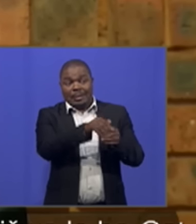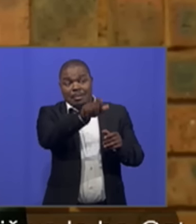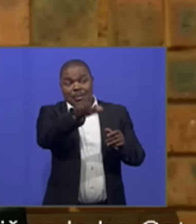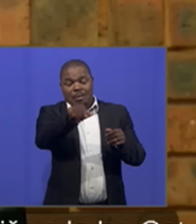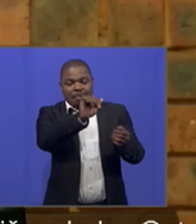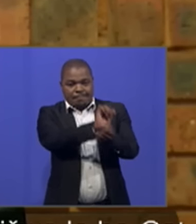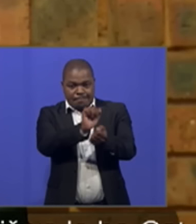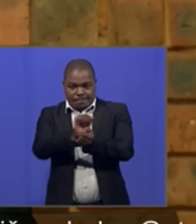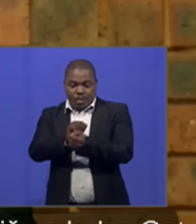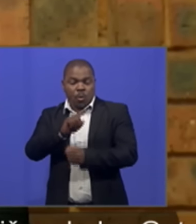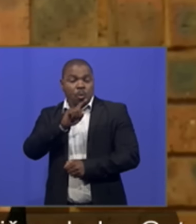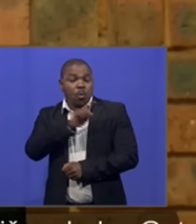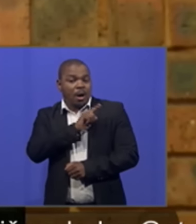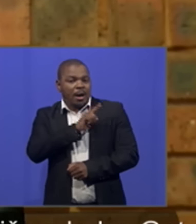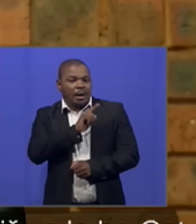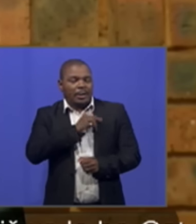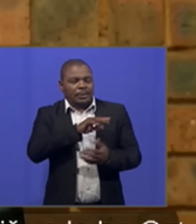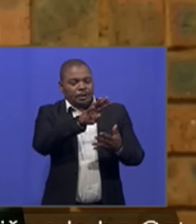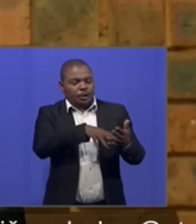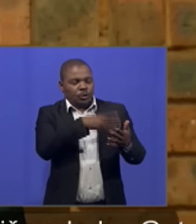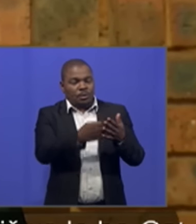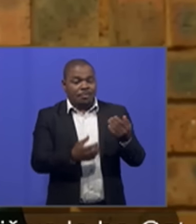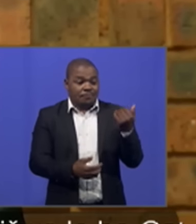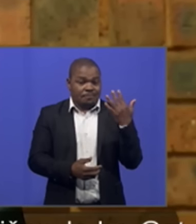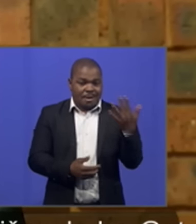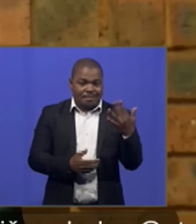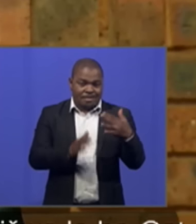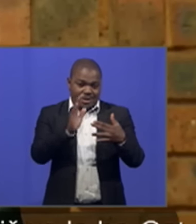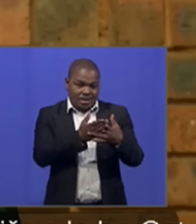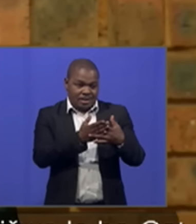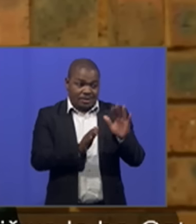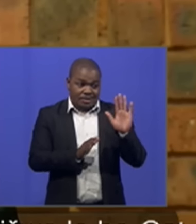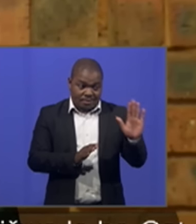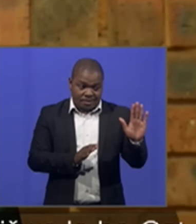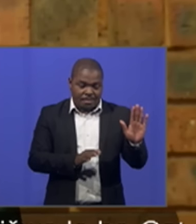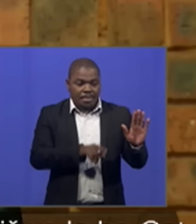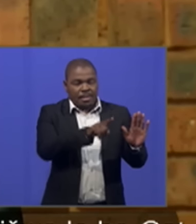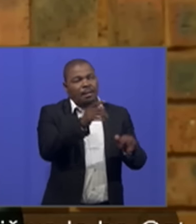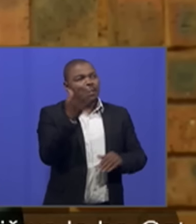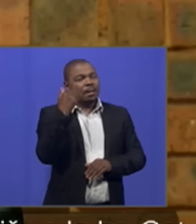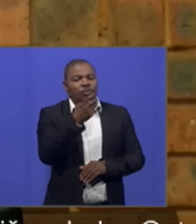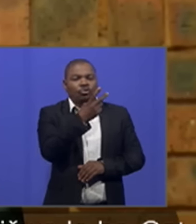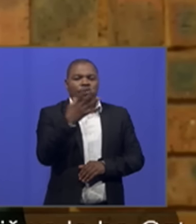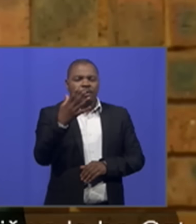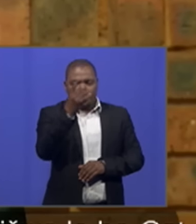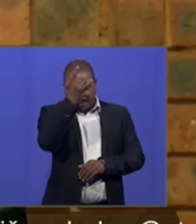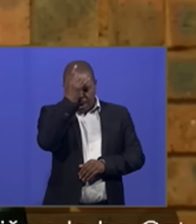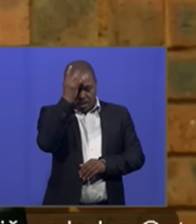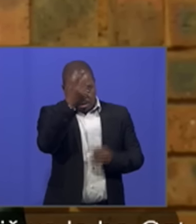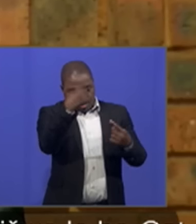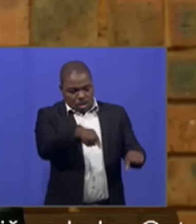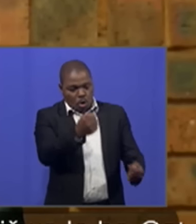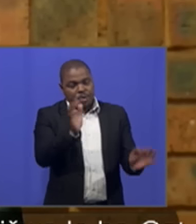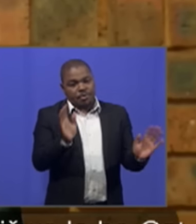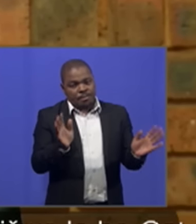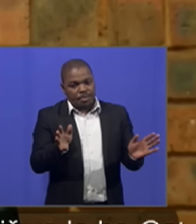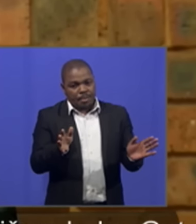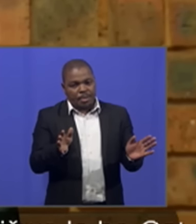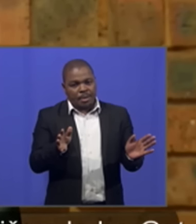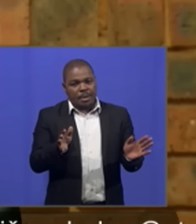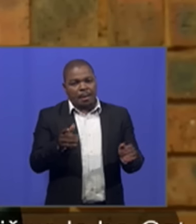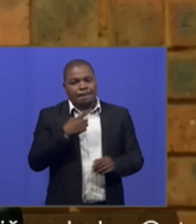as they were charged on Schedule 5 offences. They have appeared before court on the 25th of March, and all the accused, but